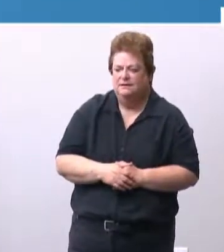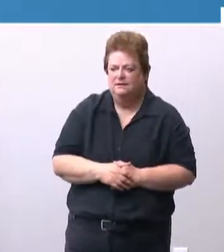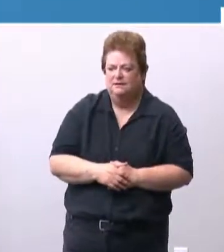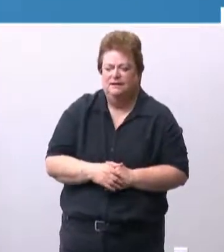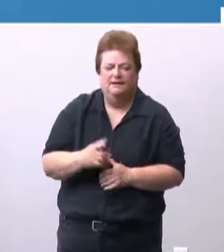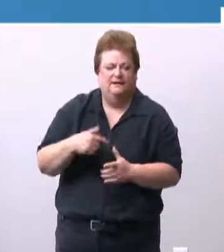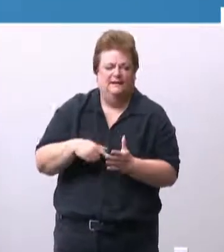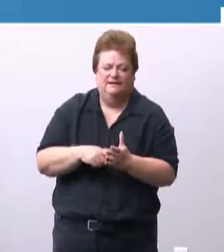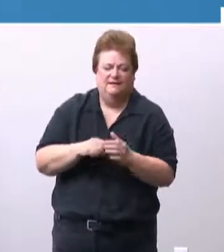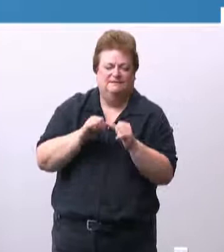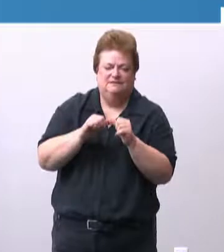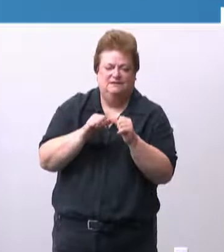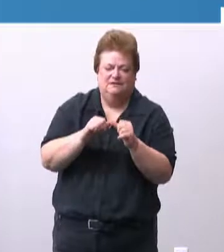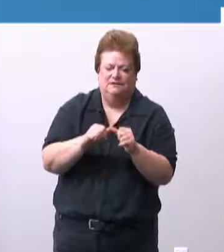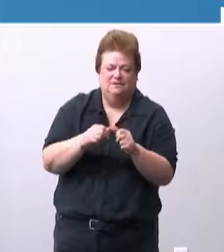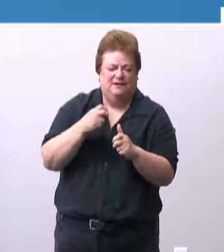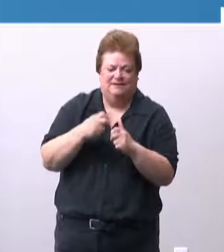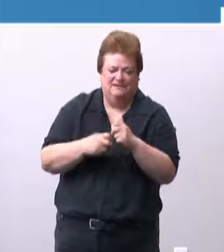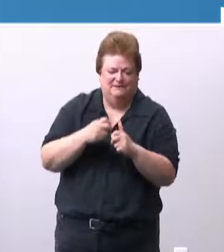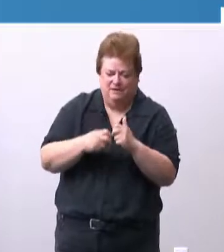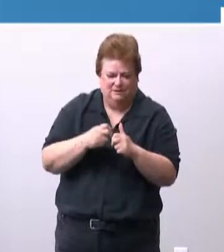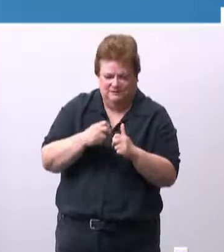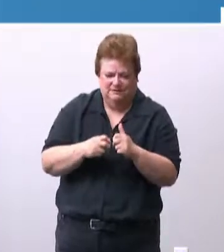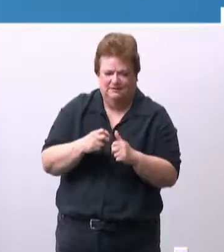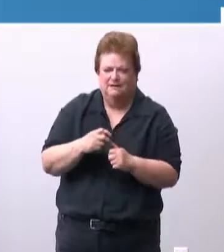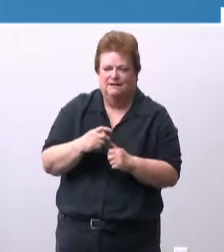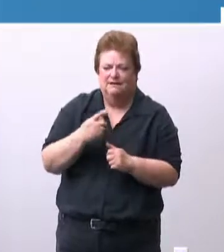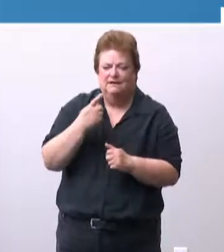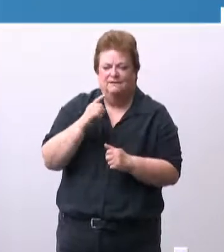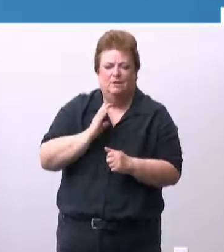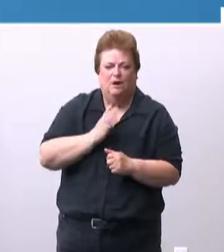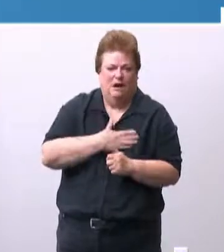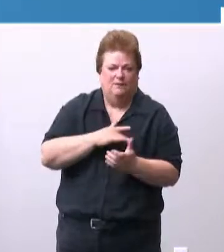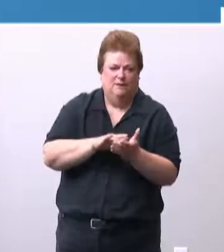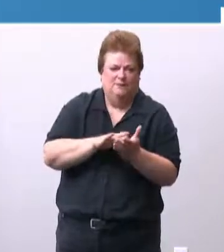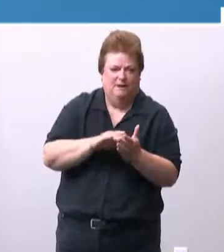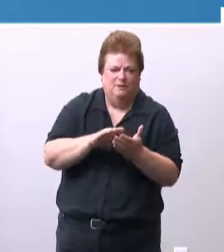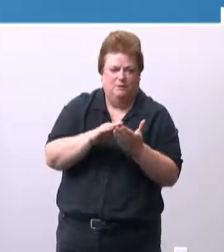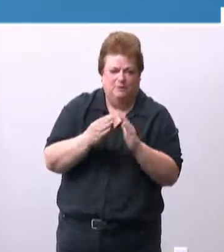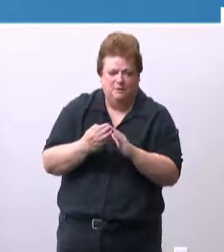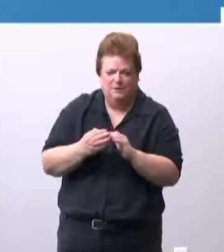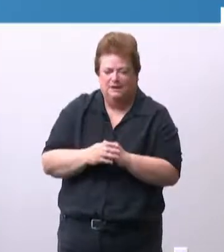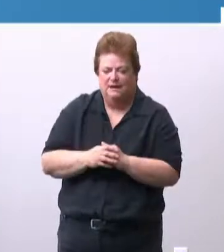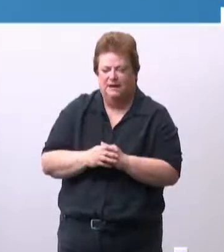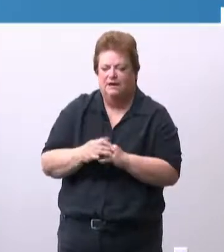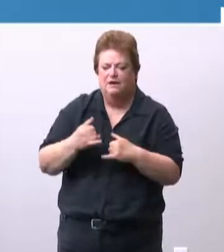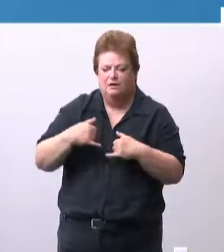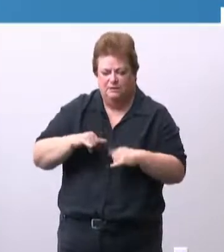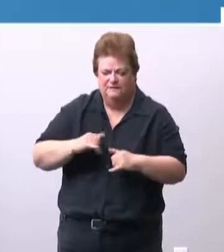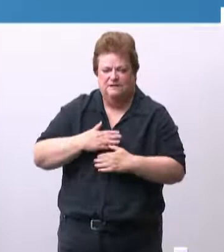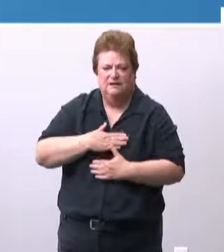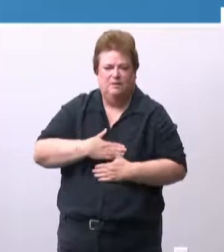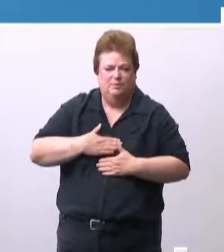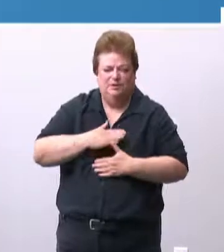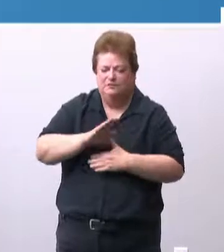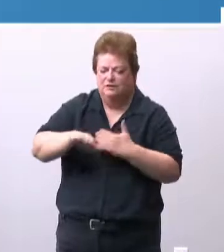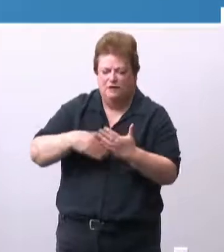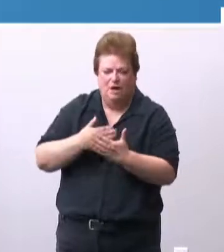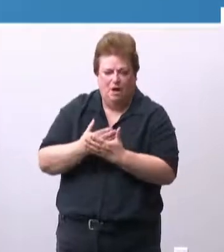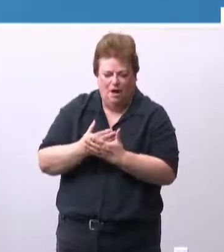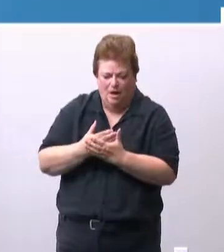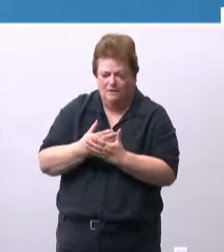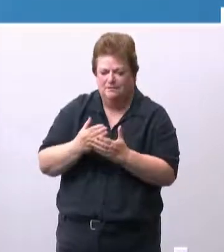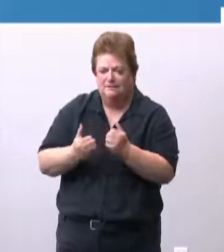This continues to be really difficult, and the medical community still really appreciates everybody's help in